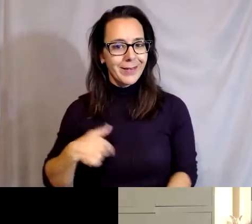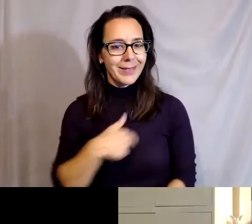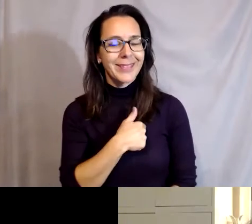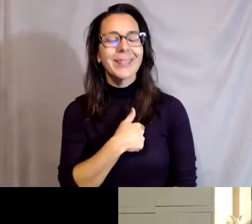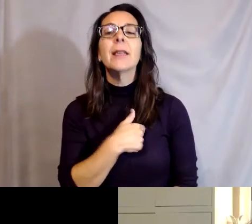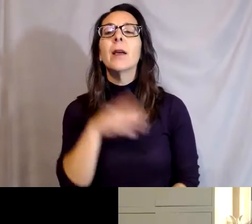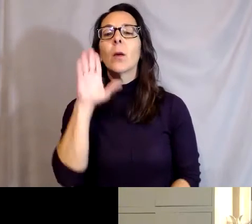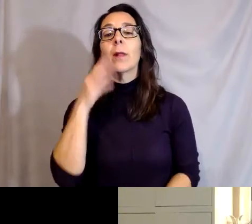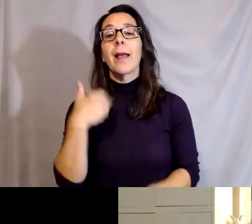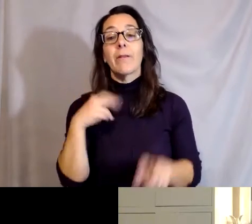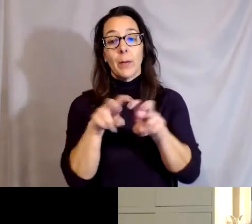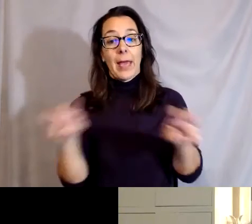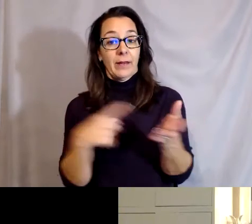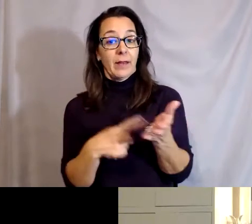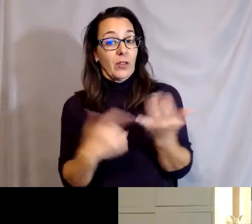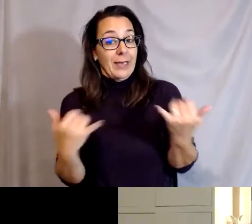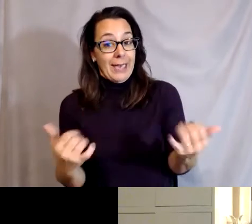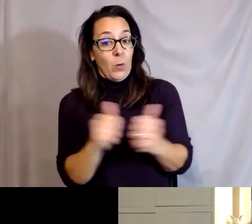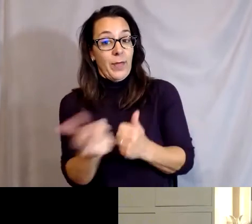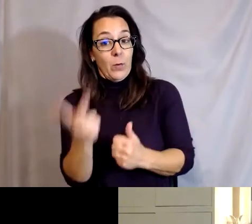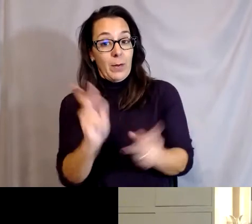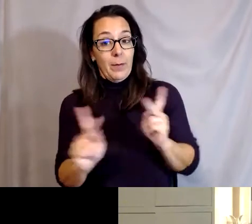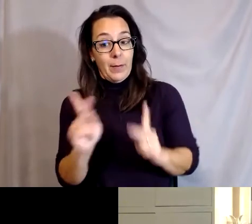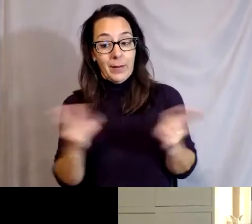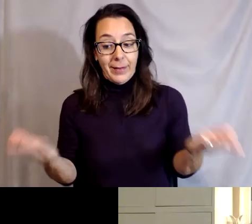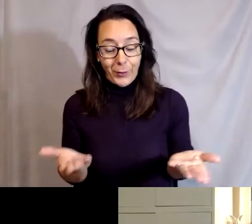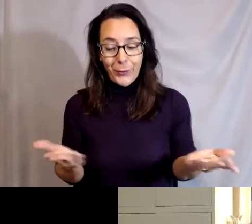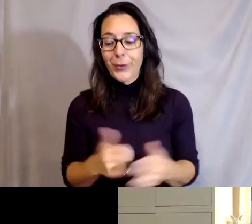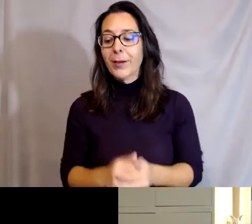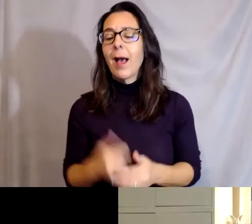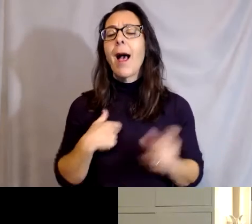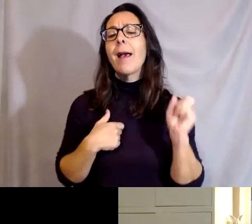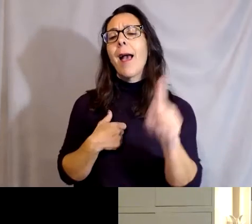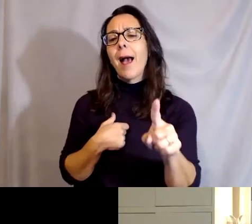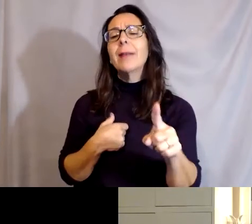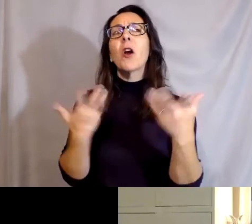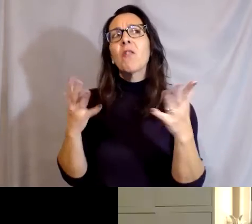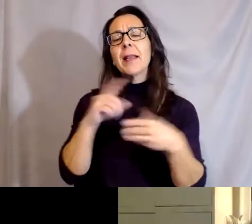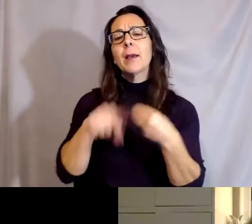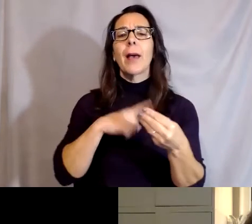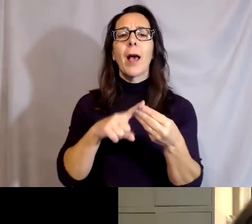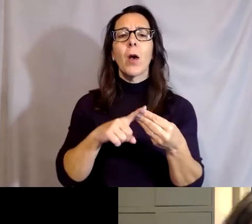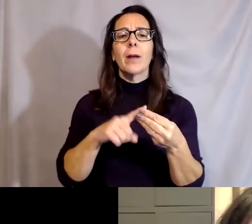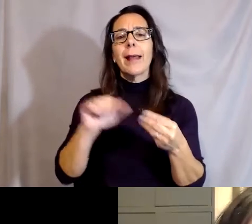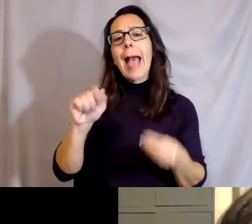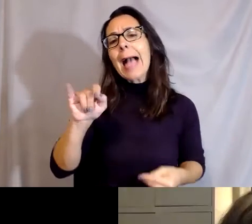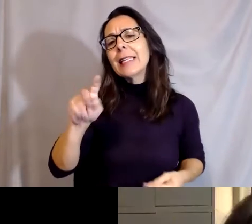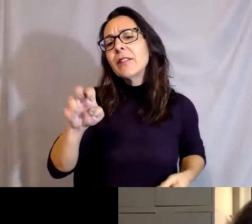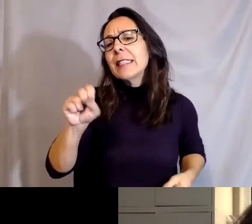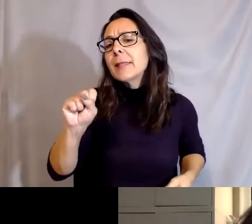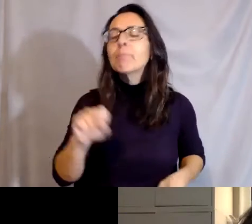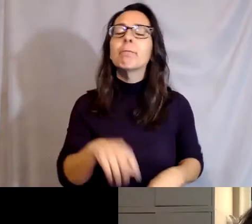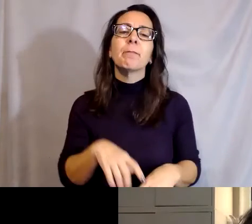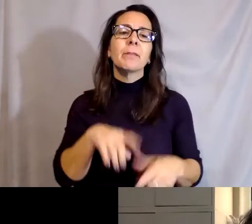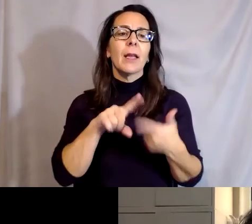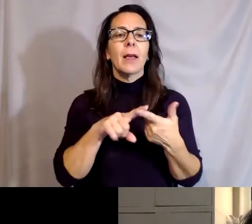with the three folks we have here now. I've asked about activism, representation, intersectionality.